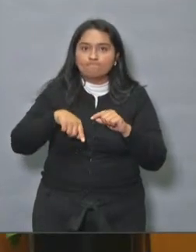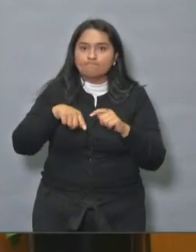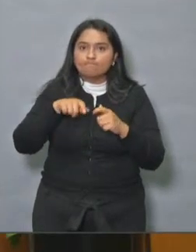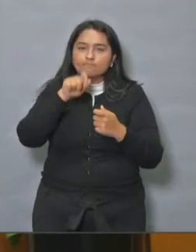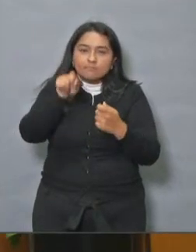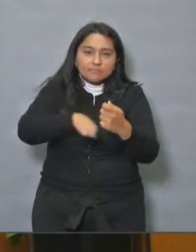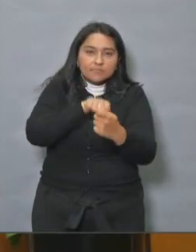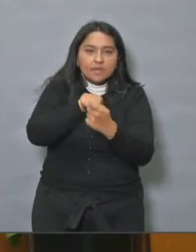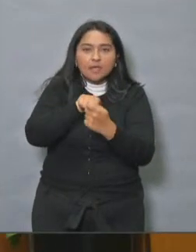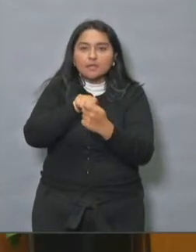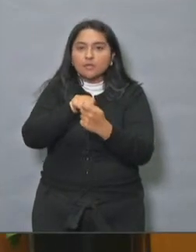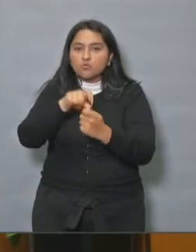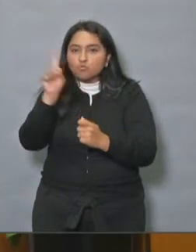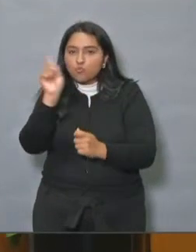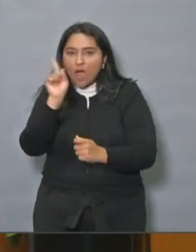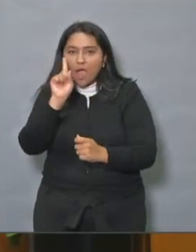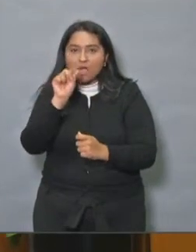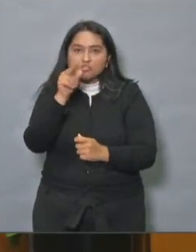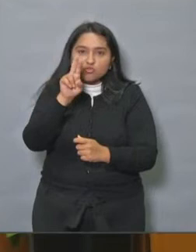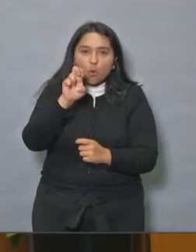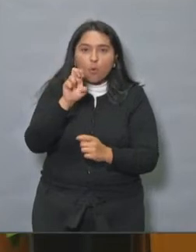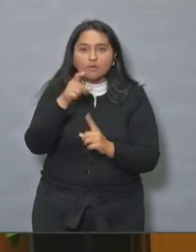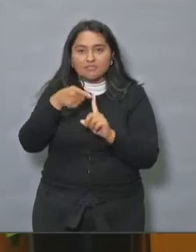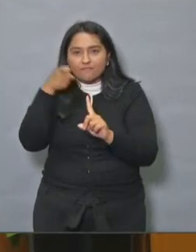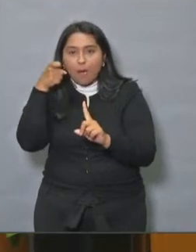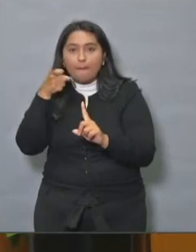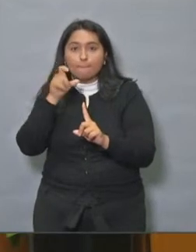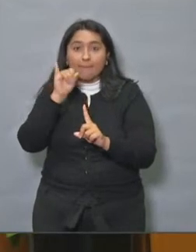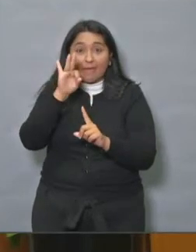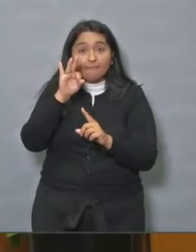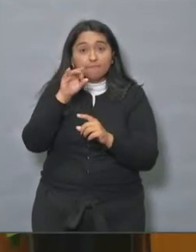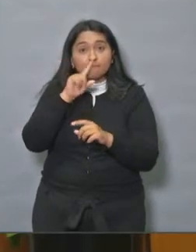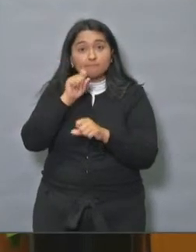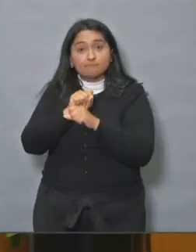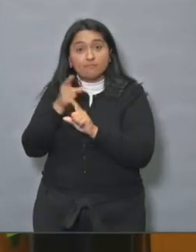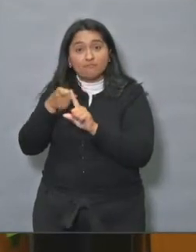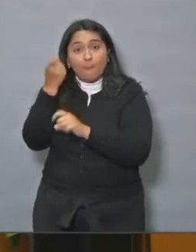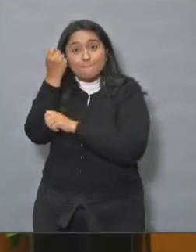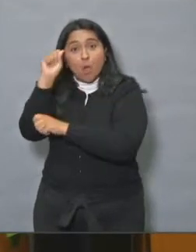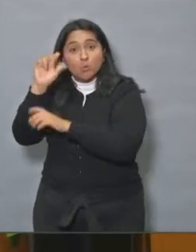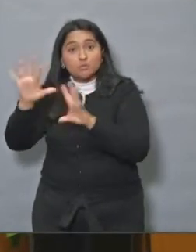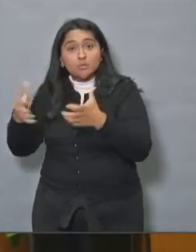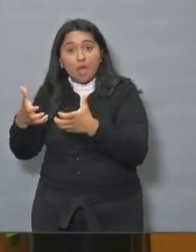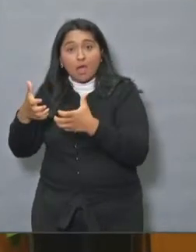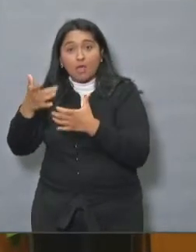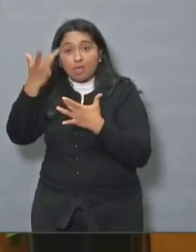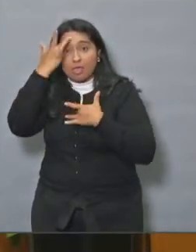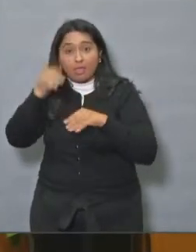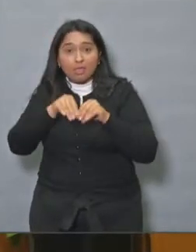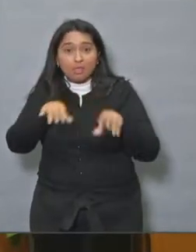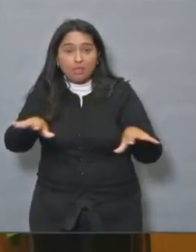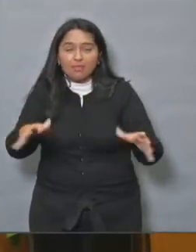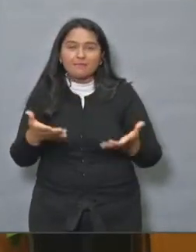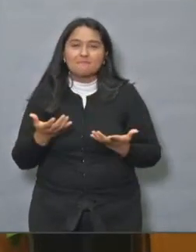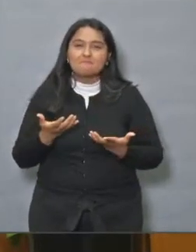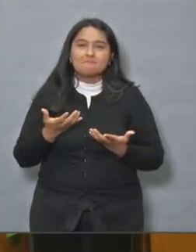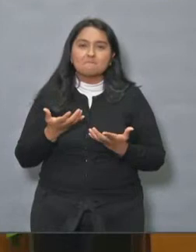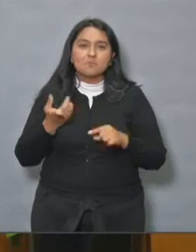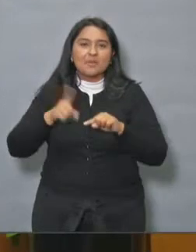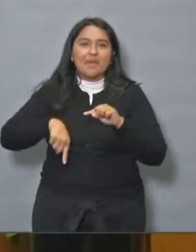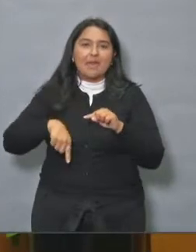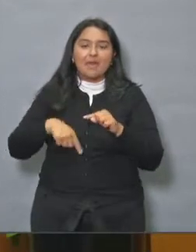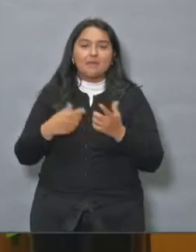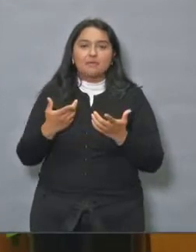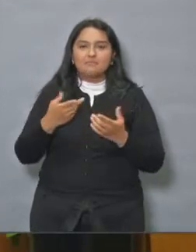exact source of an exposure was a protest. So I do want to say that it's highly likely, given the